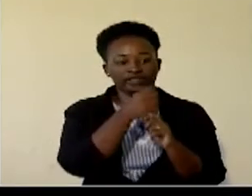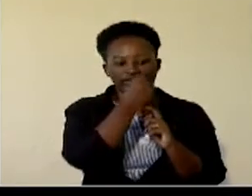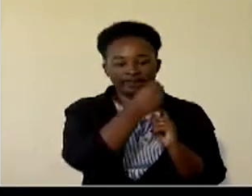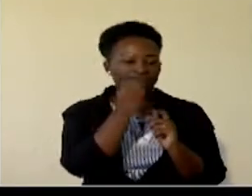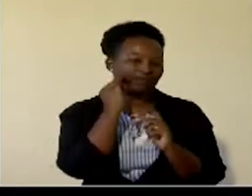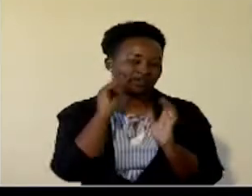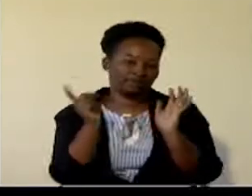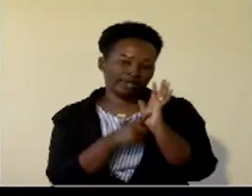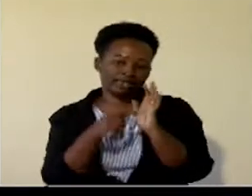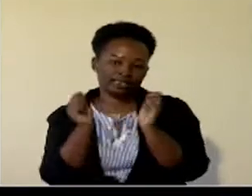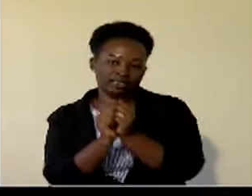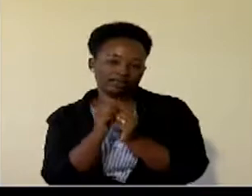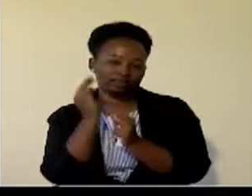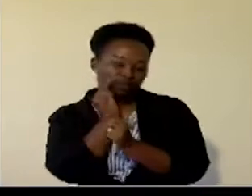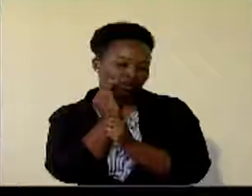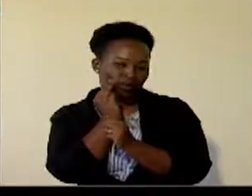minus 10 million,